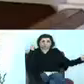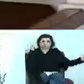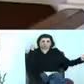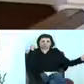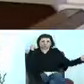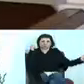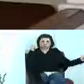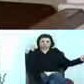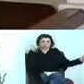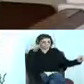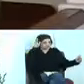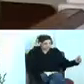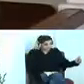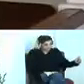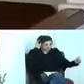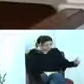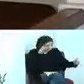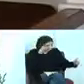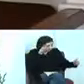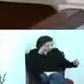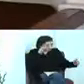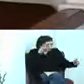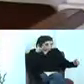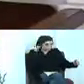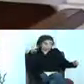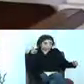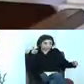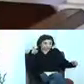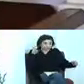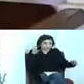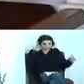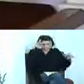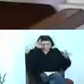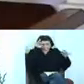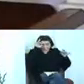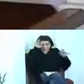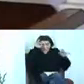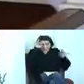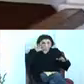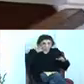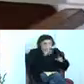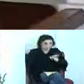old Satan, the devil, he's horrified.